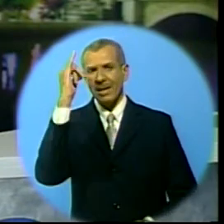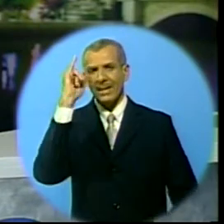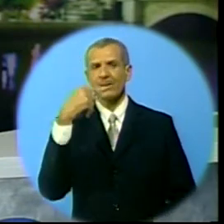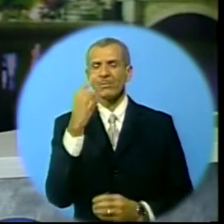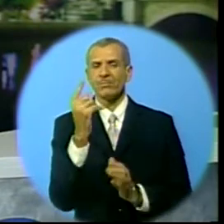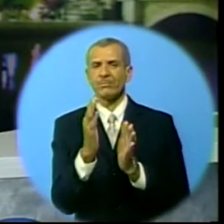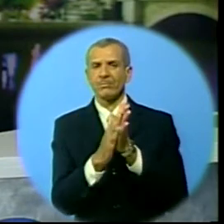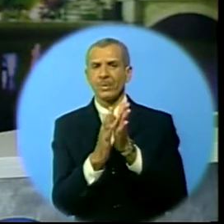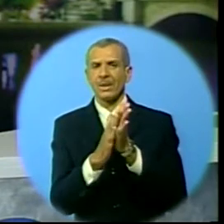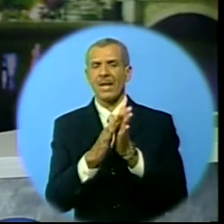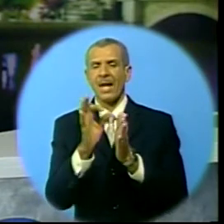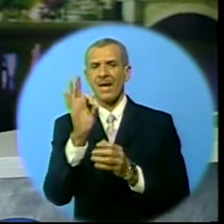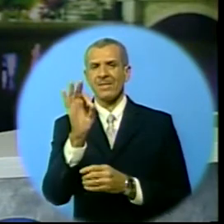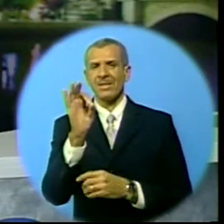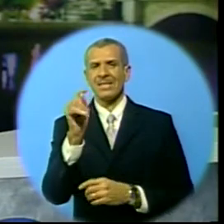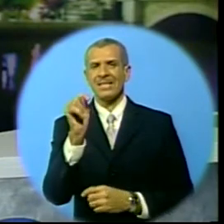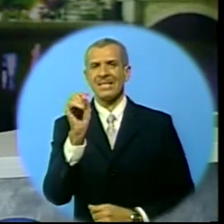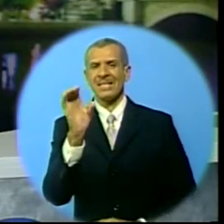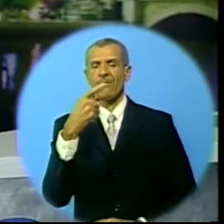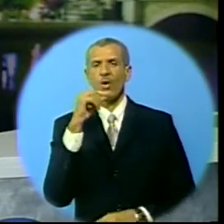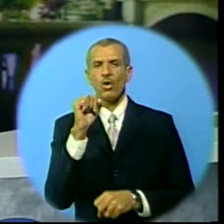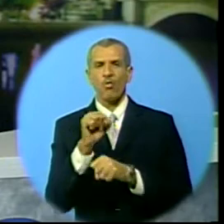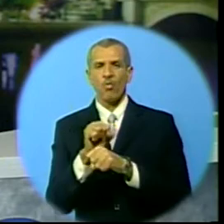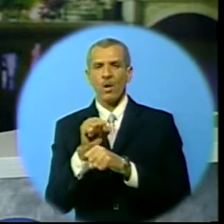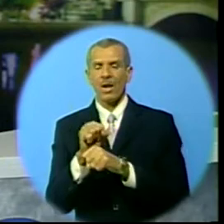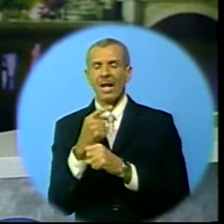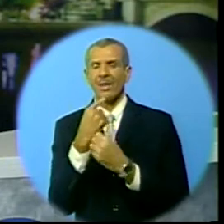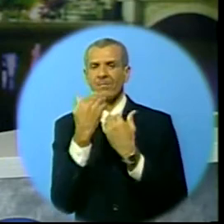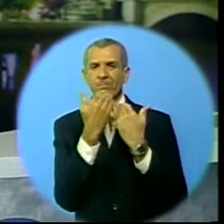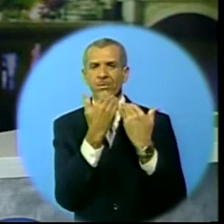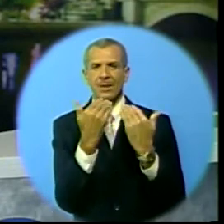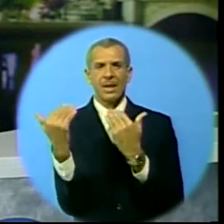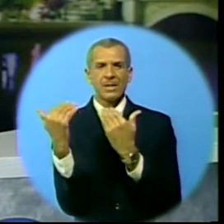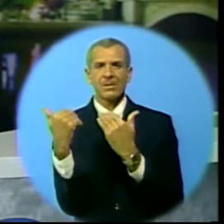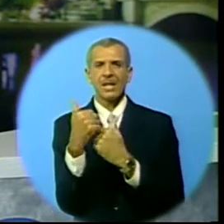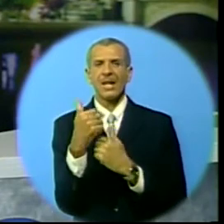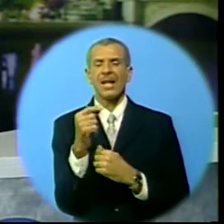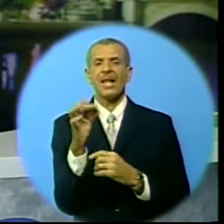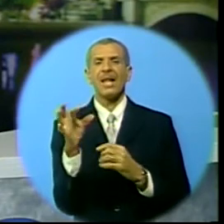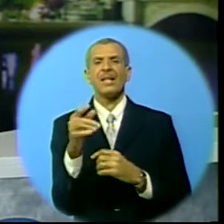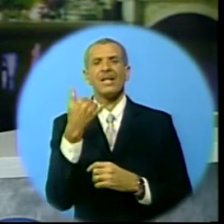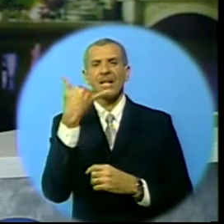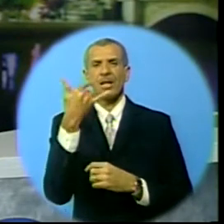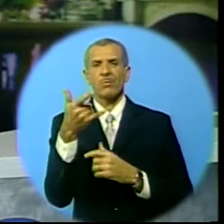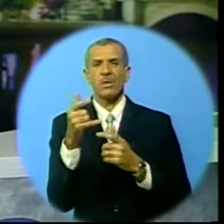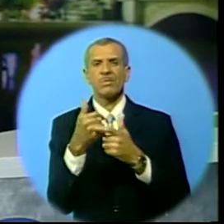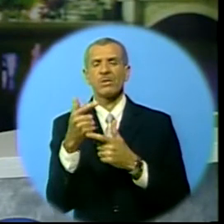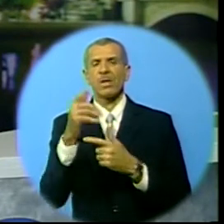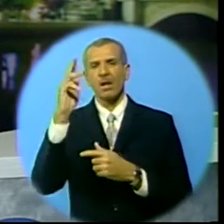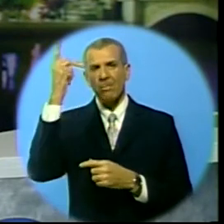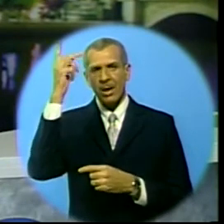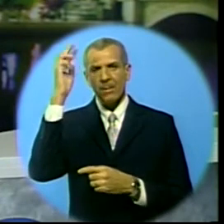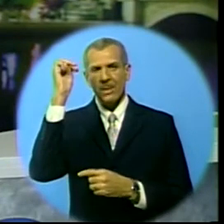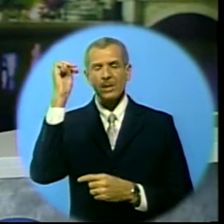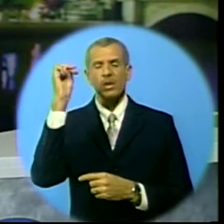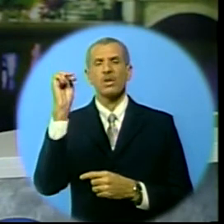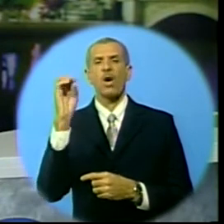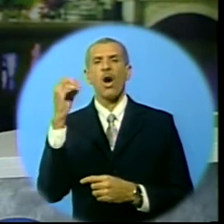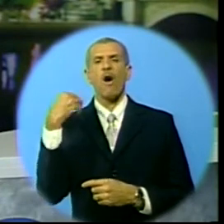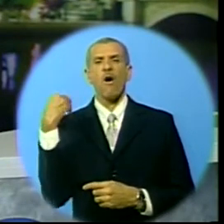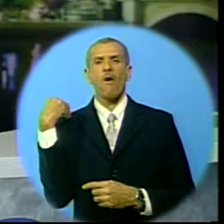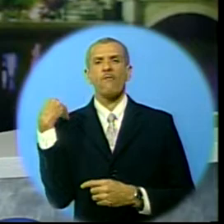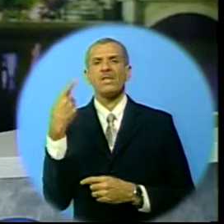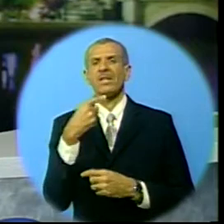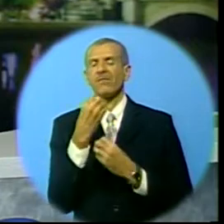commended the FTC for their work and has expressed gratitude to the Telecoms Division of the Prime Minister's Office for their technical advice to